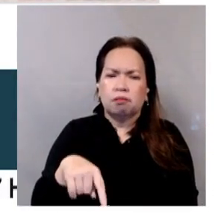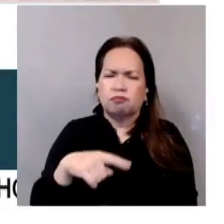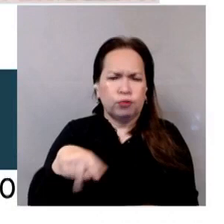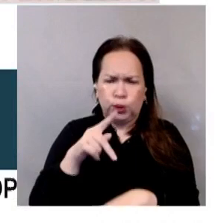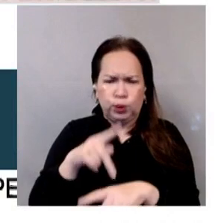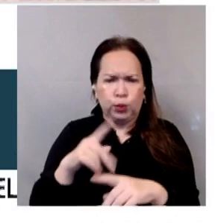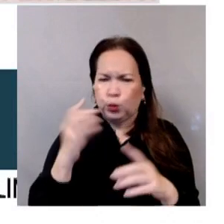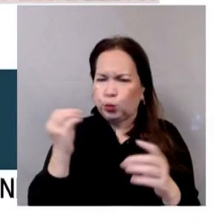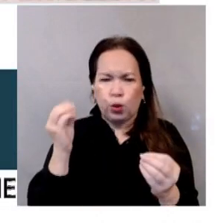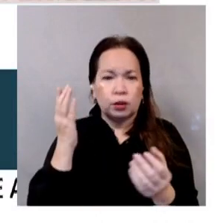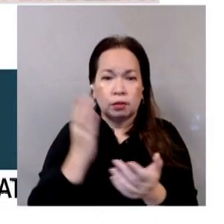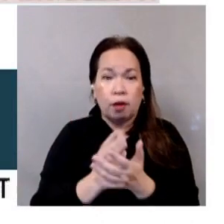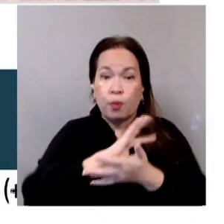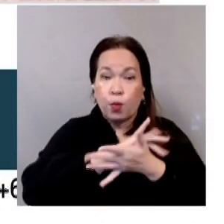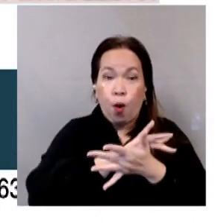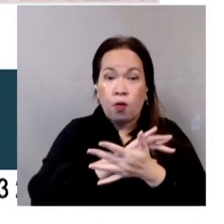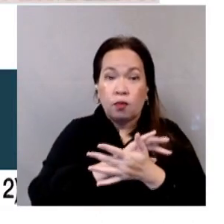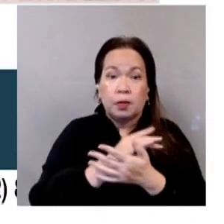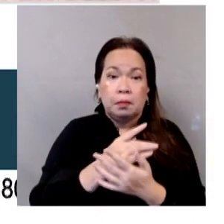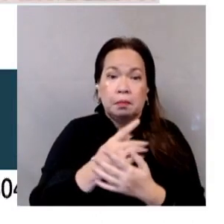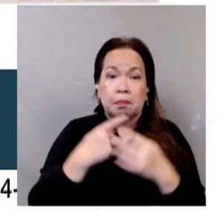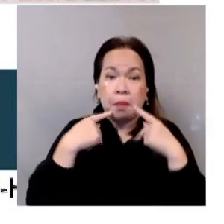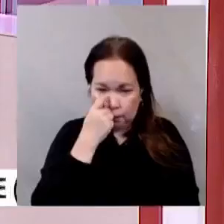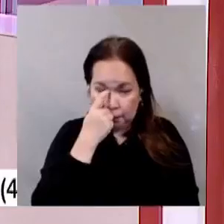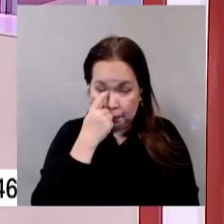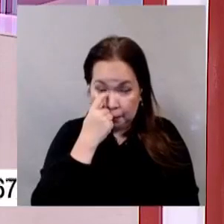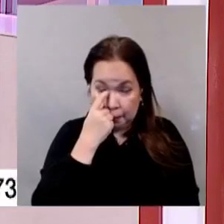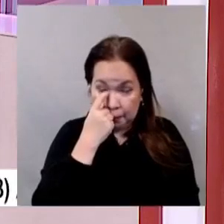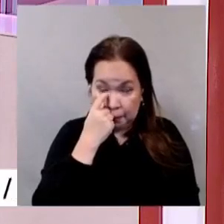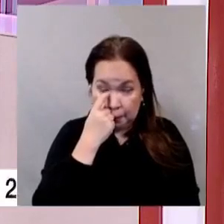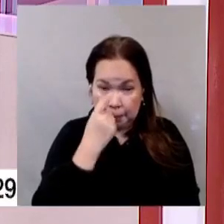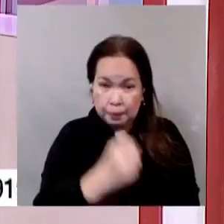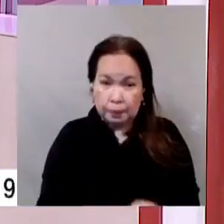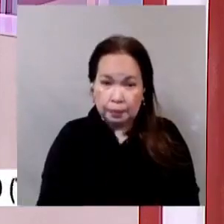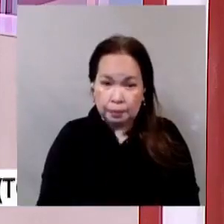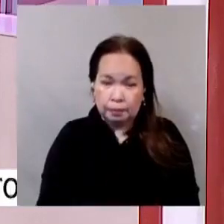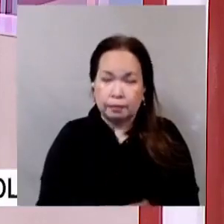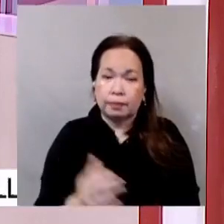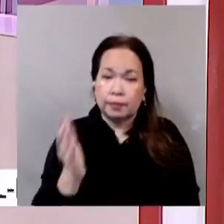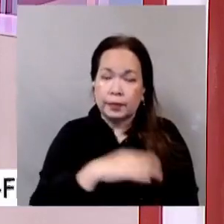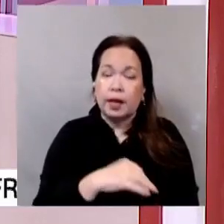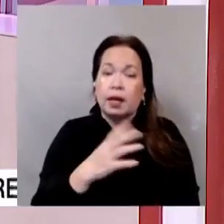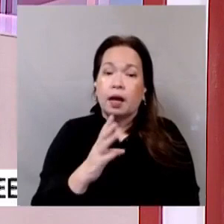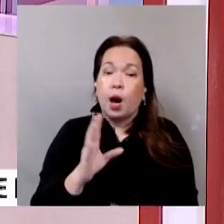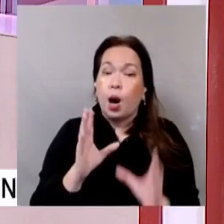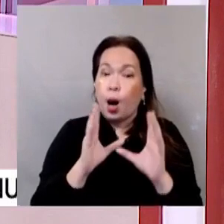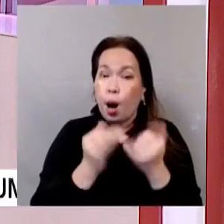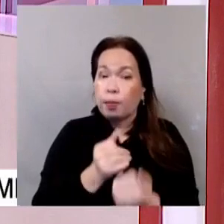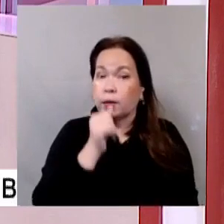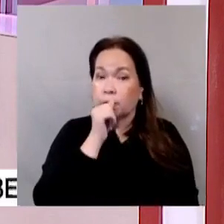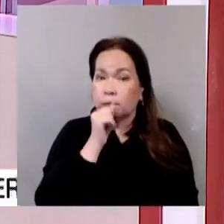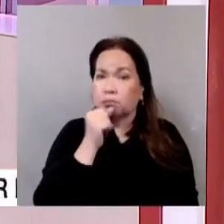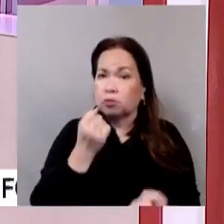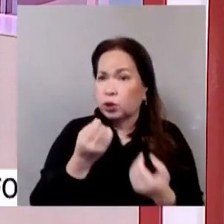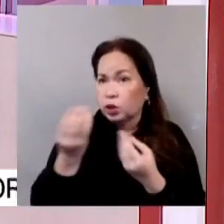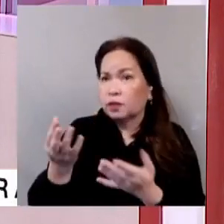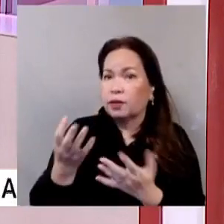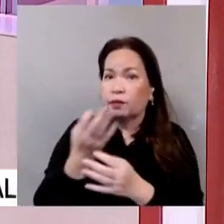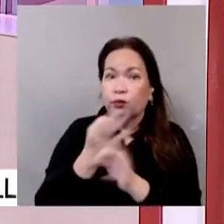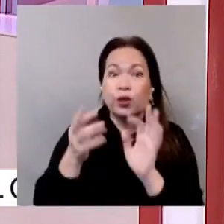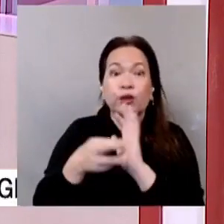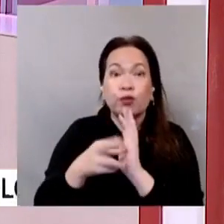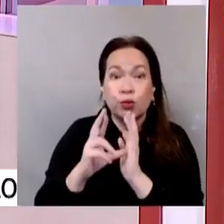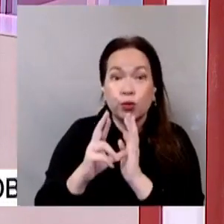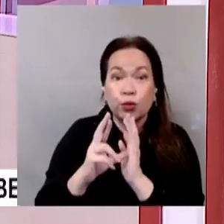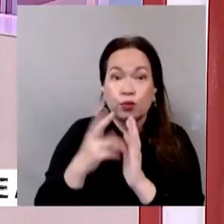na tayo doon sa public health emergency. A private firm offers a free review program for nursing graduates to help